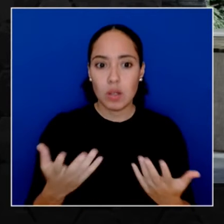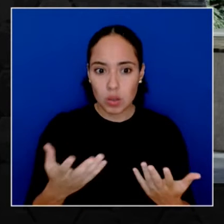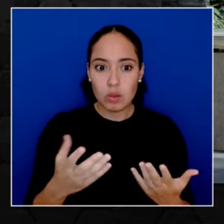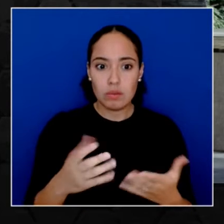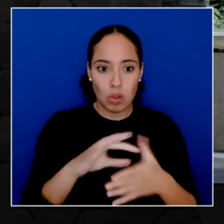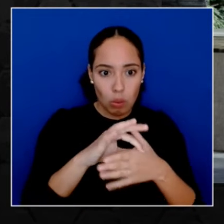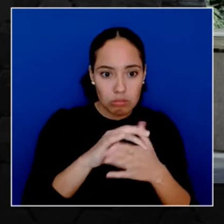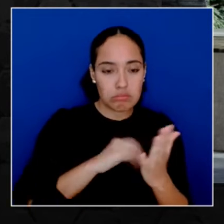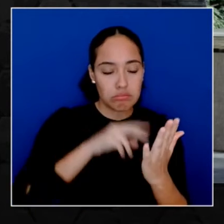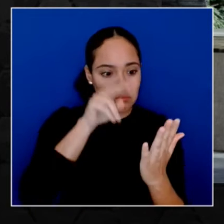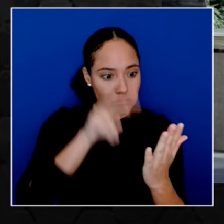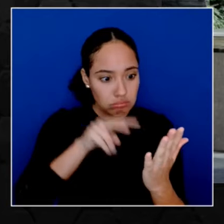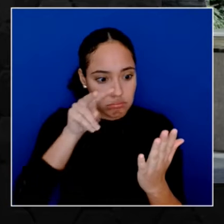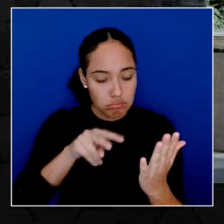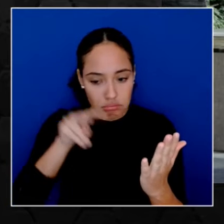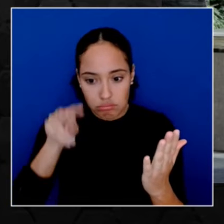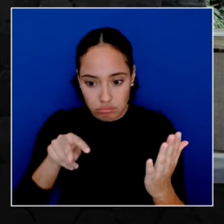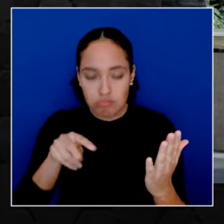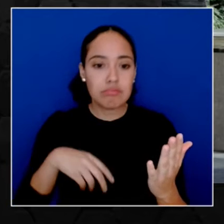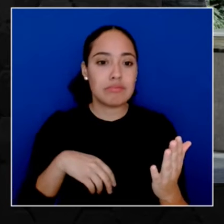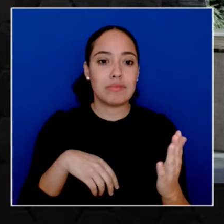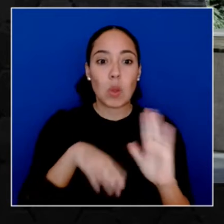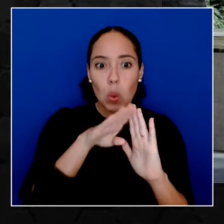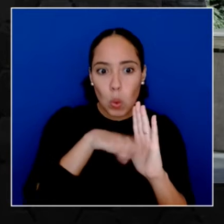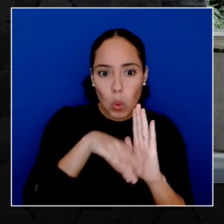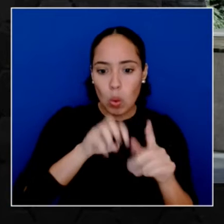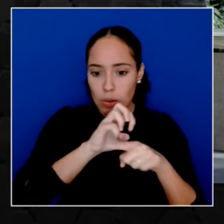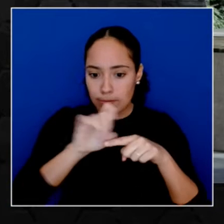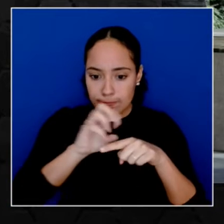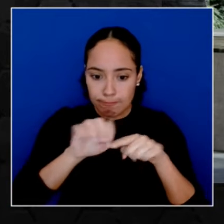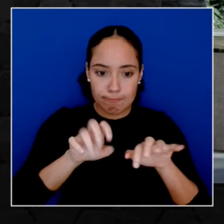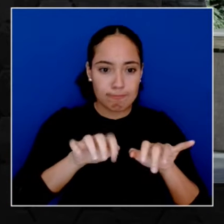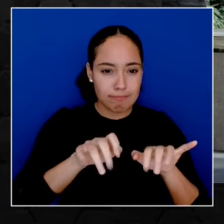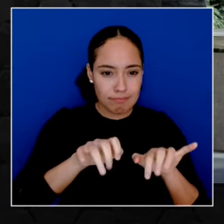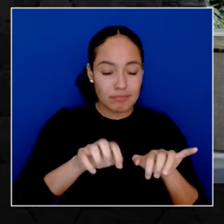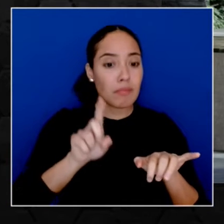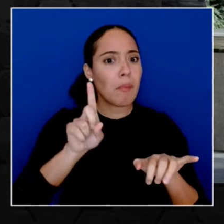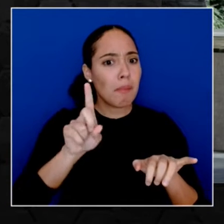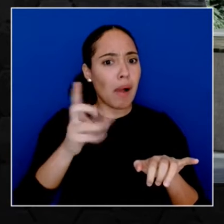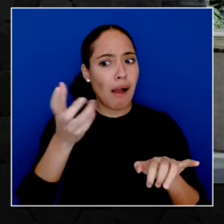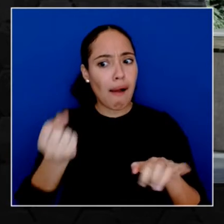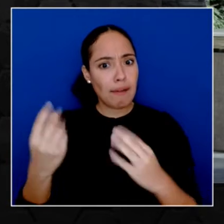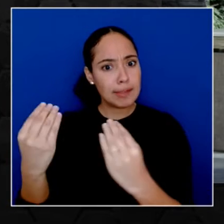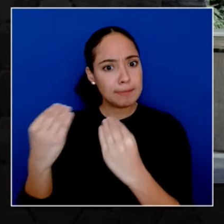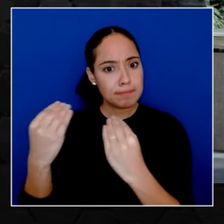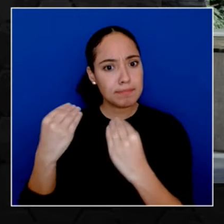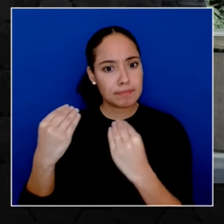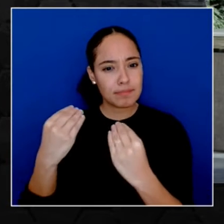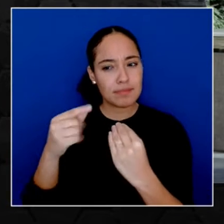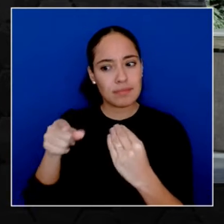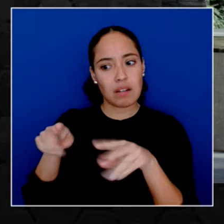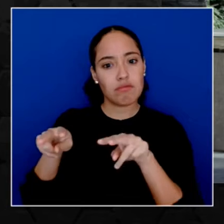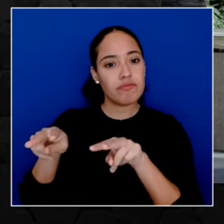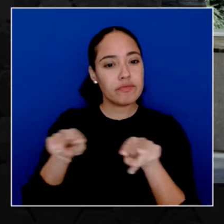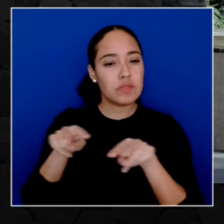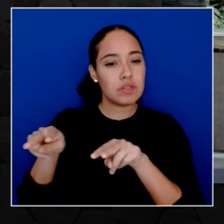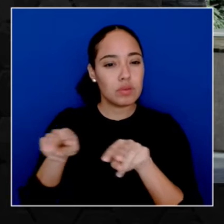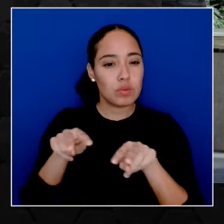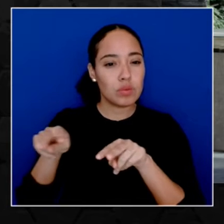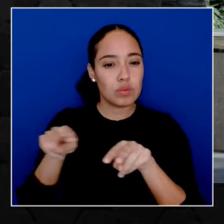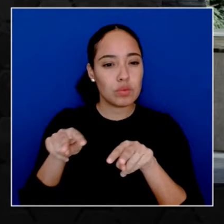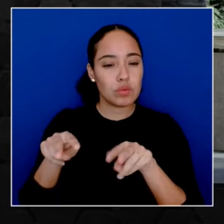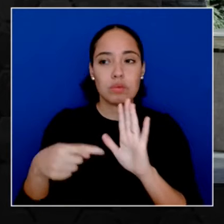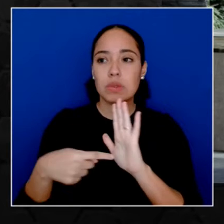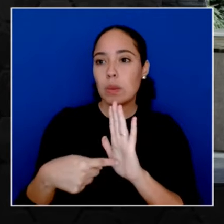But there are also a lot of courses which are video-based, like many MOOC platforms like Coursera.